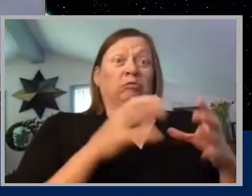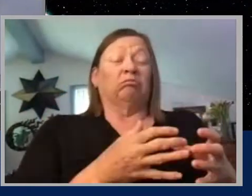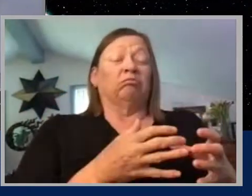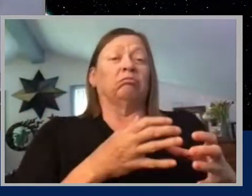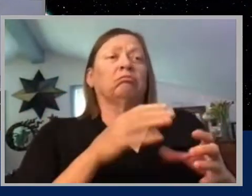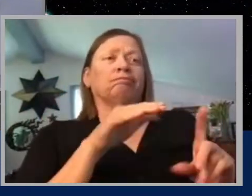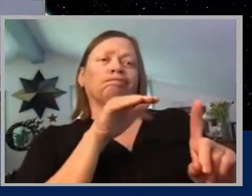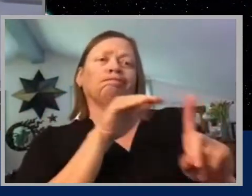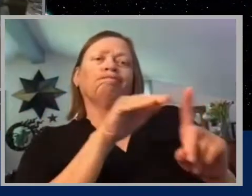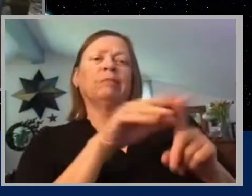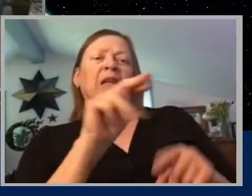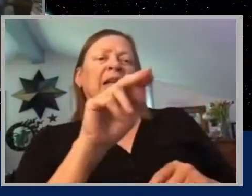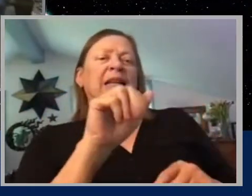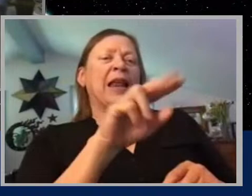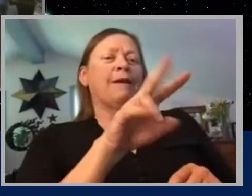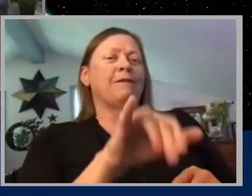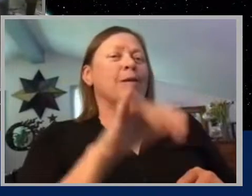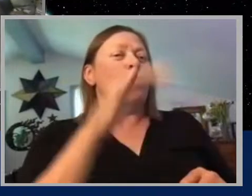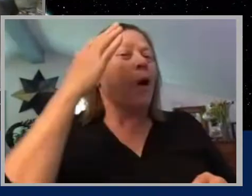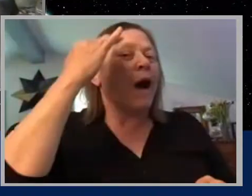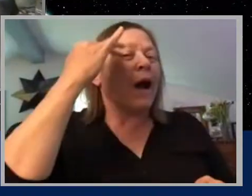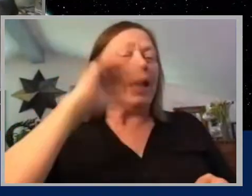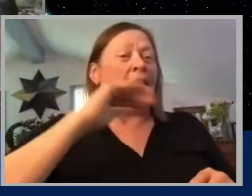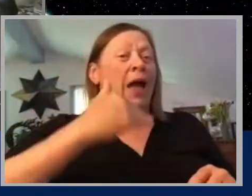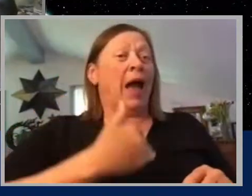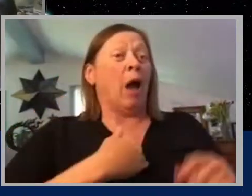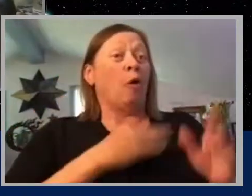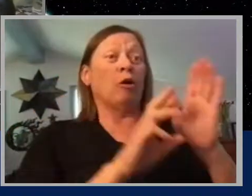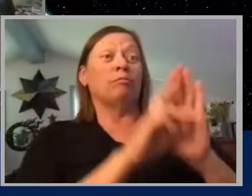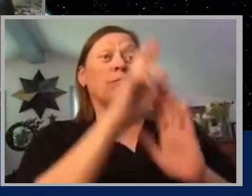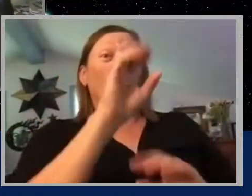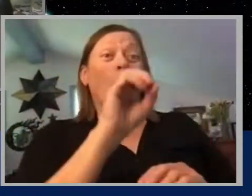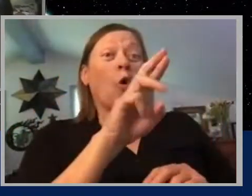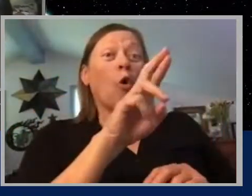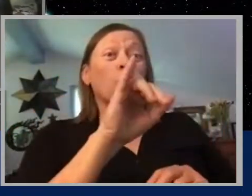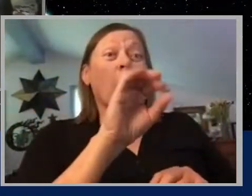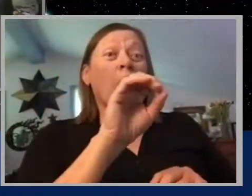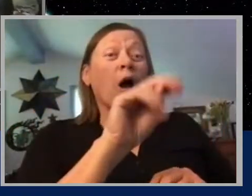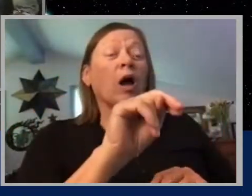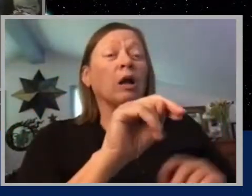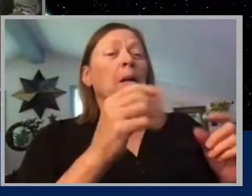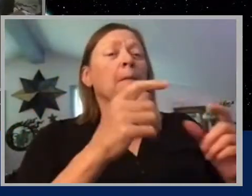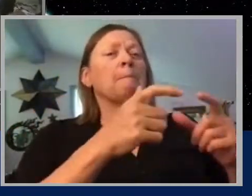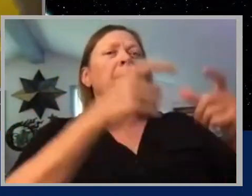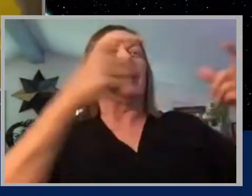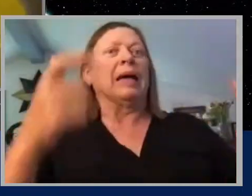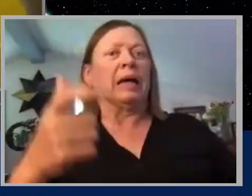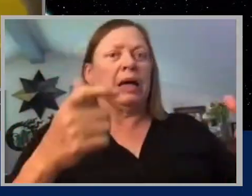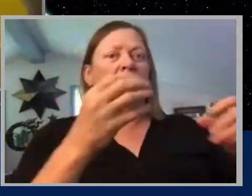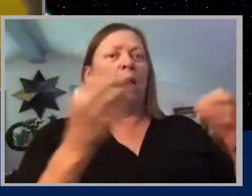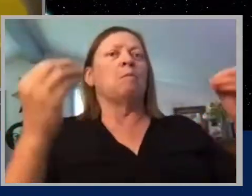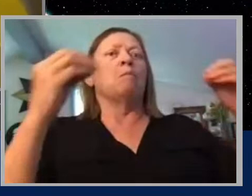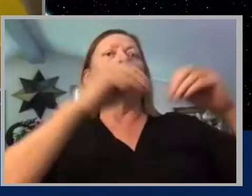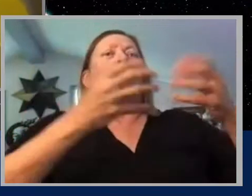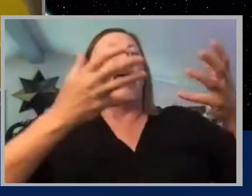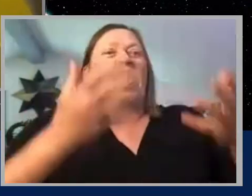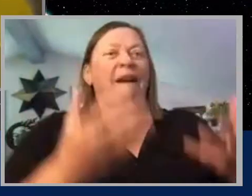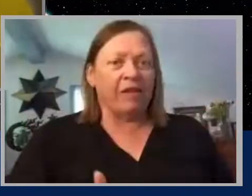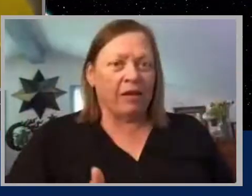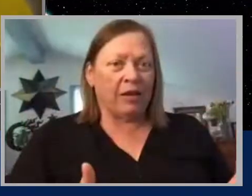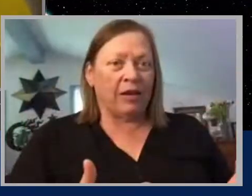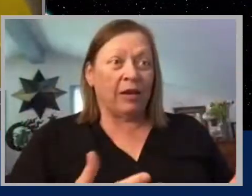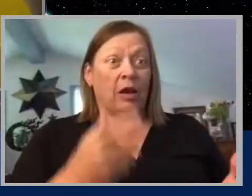bigger, heavier. It does absorb water after landing, and so you just got to take into account all the